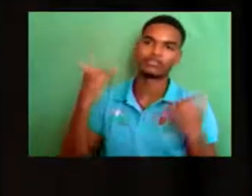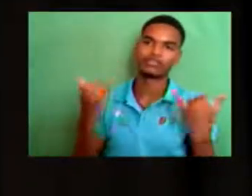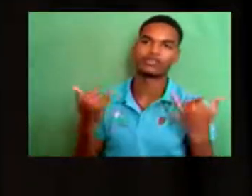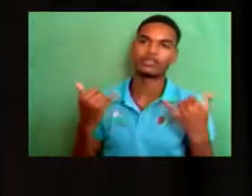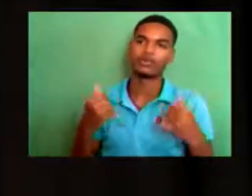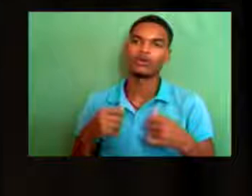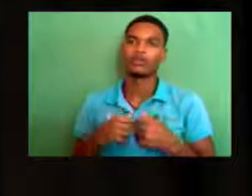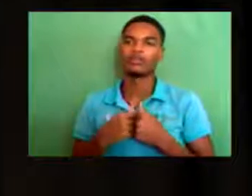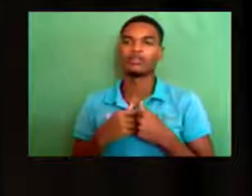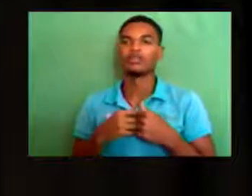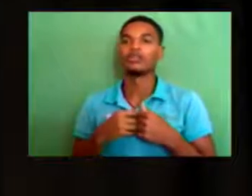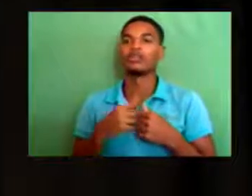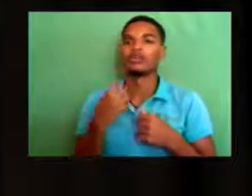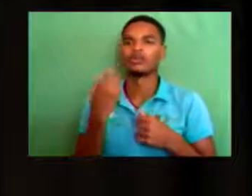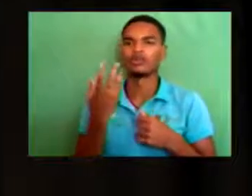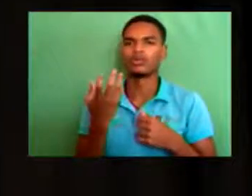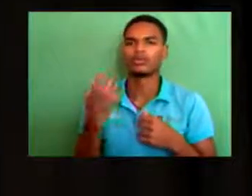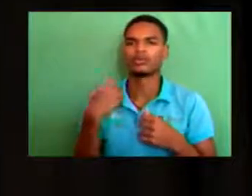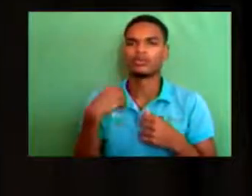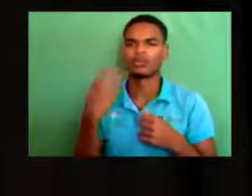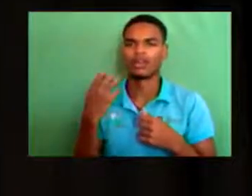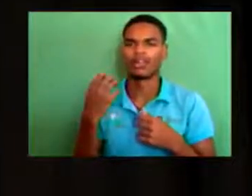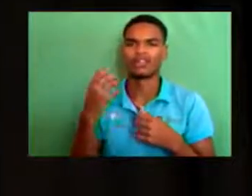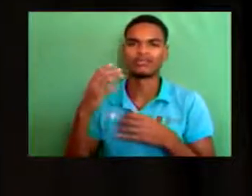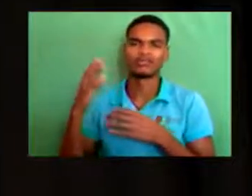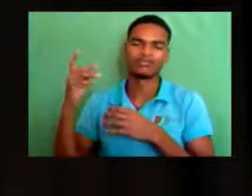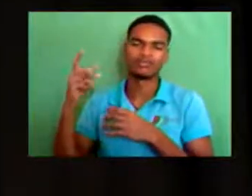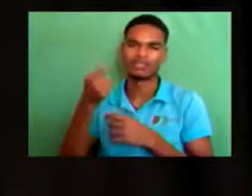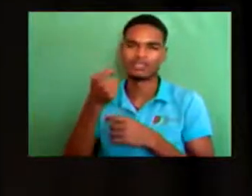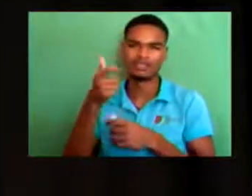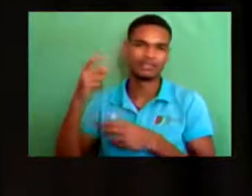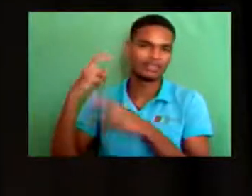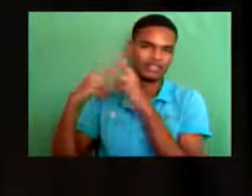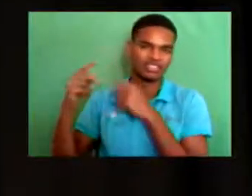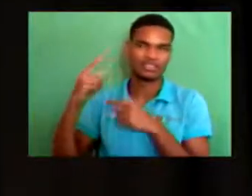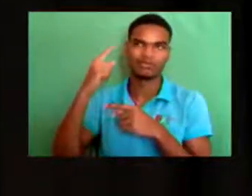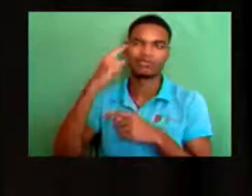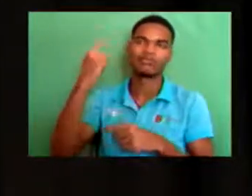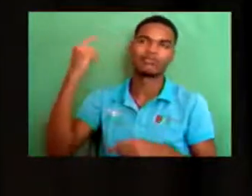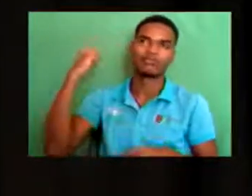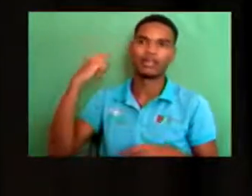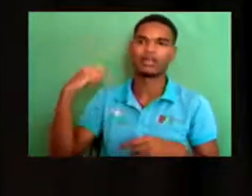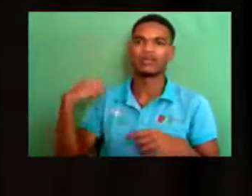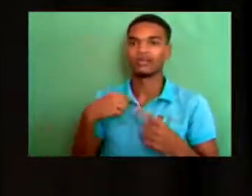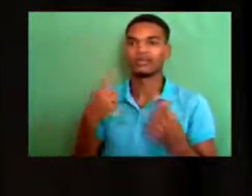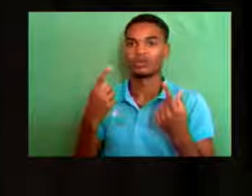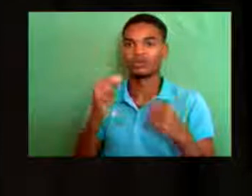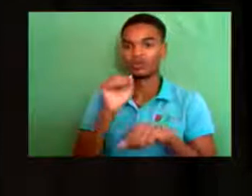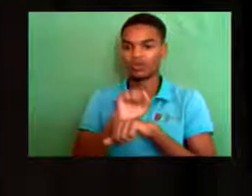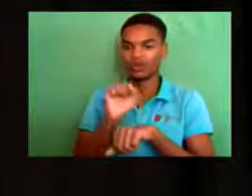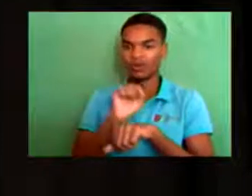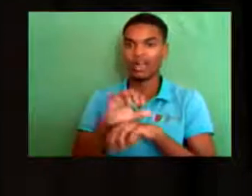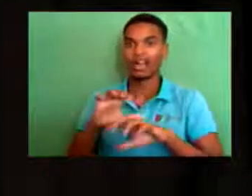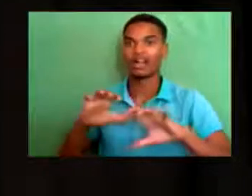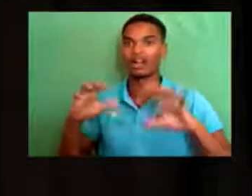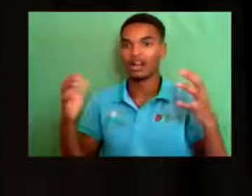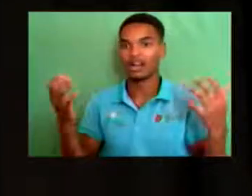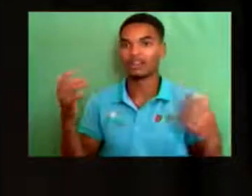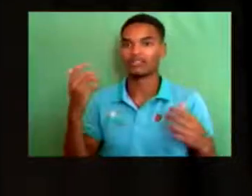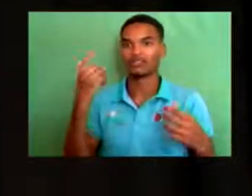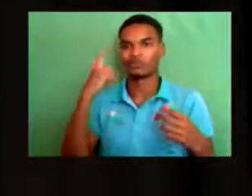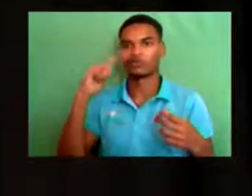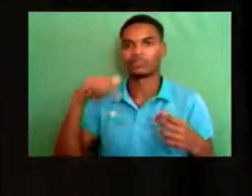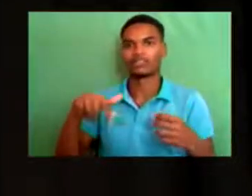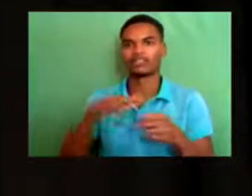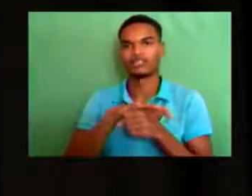I want to draw on a little background presentation. There's actually been a tremendous amount of work done in emergency information in this region, across